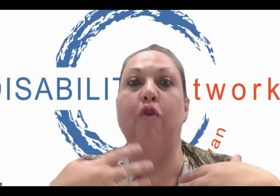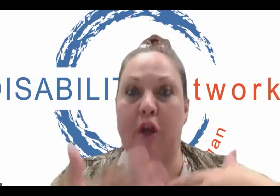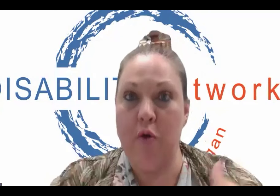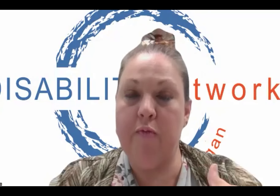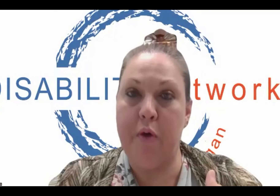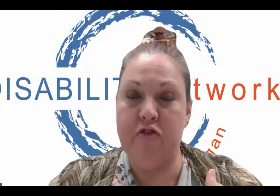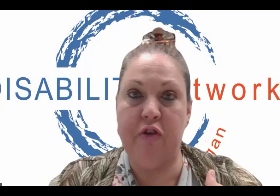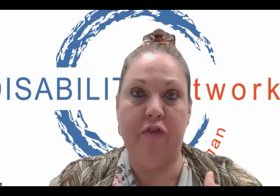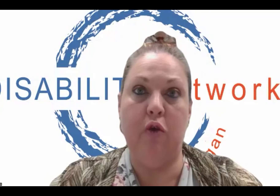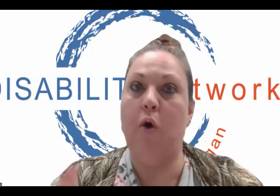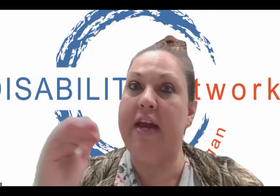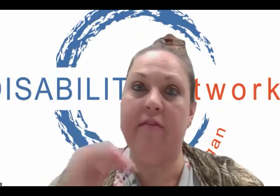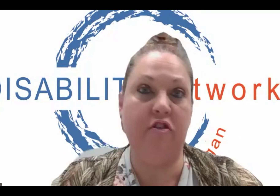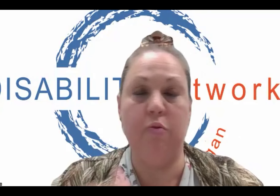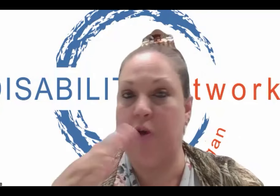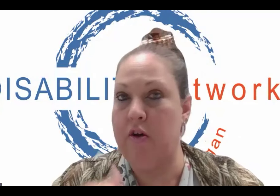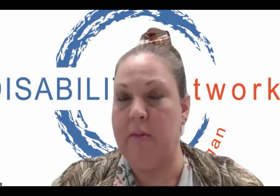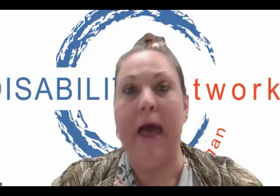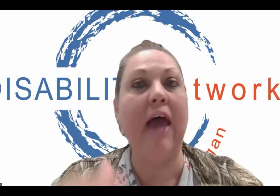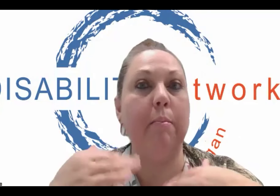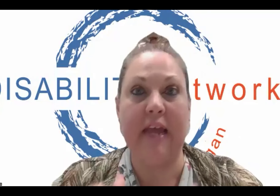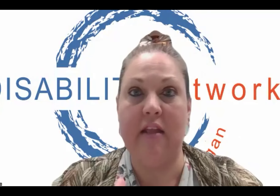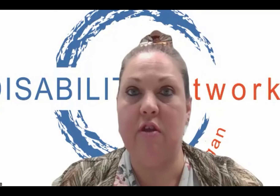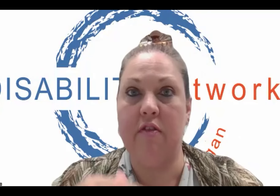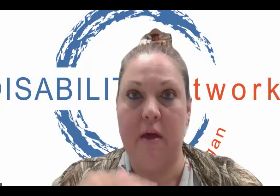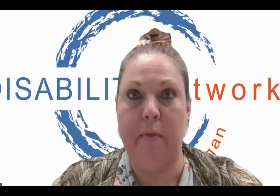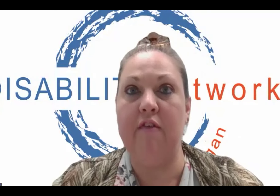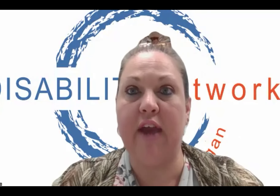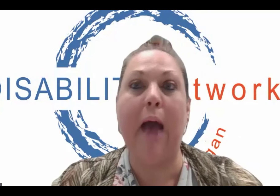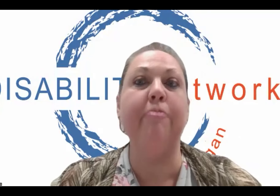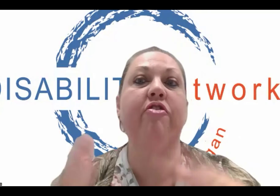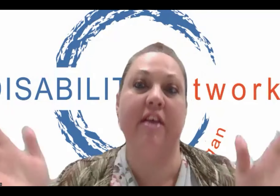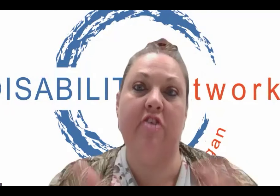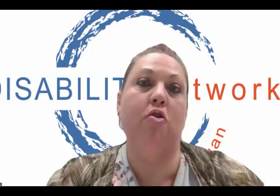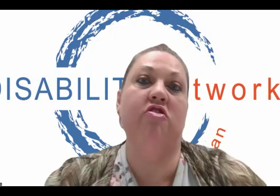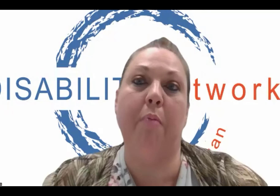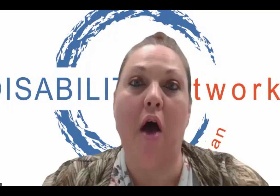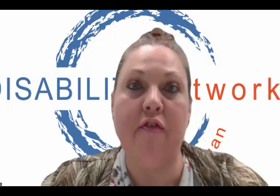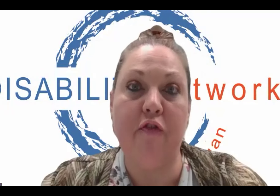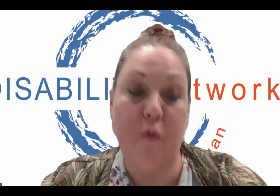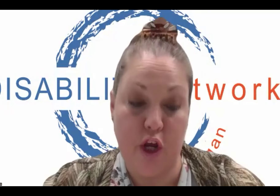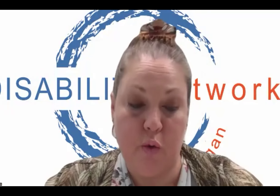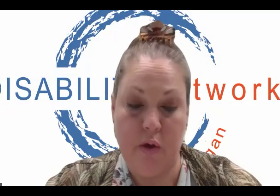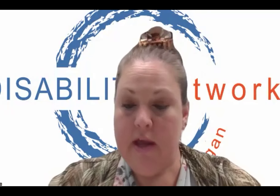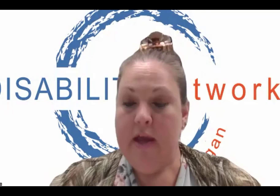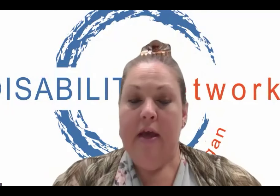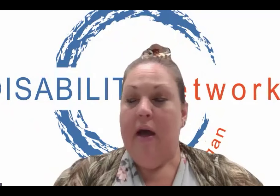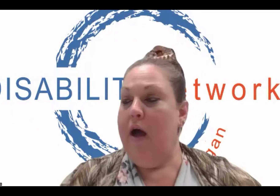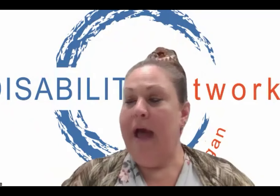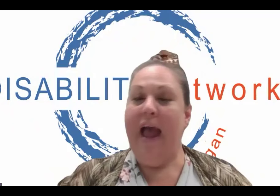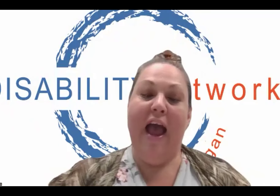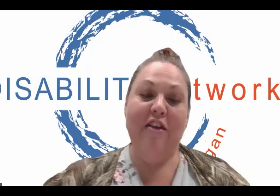So for your personal view, all you have to do is go to the bottom, hit the button for captions, and it turns them off for you.